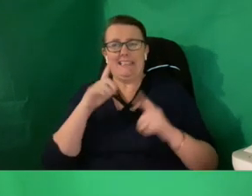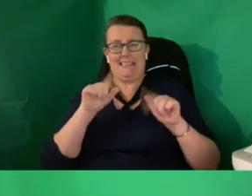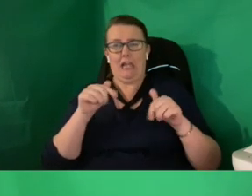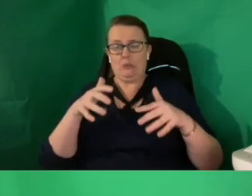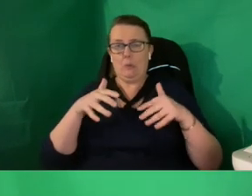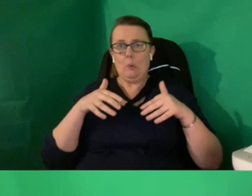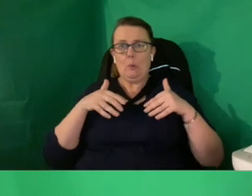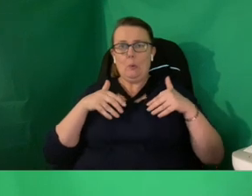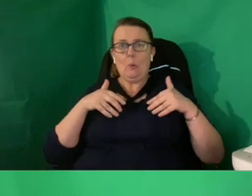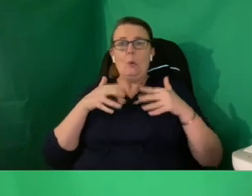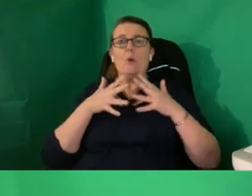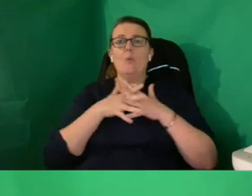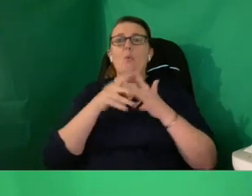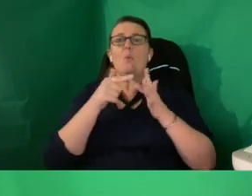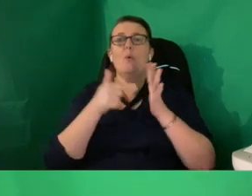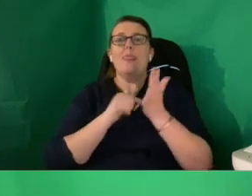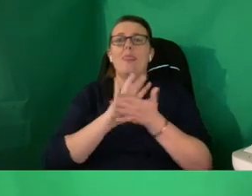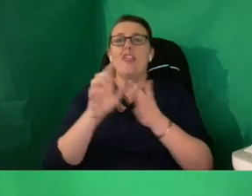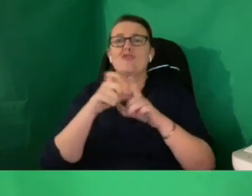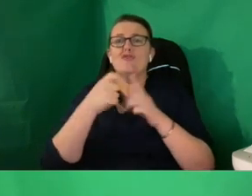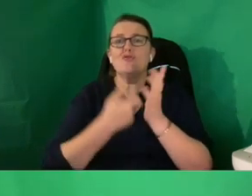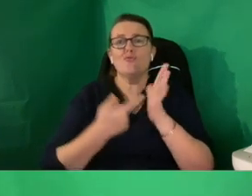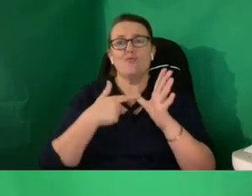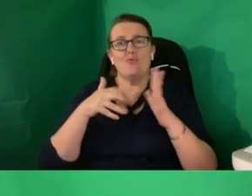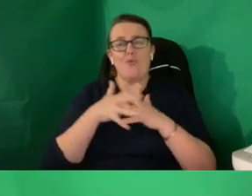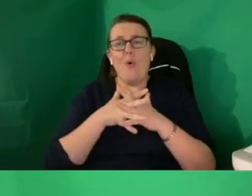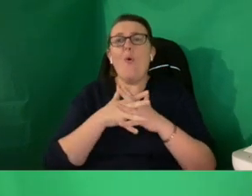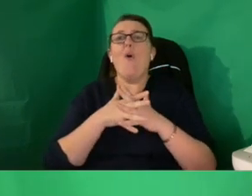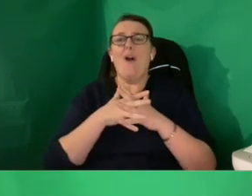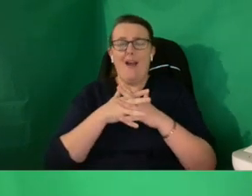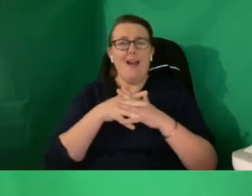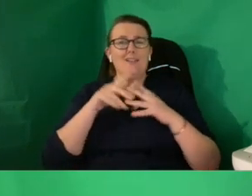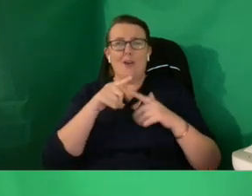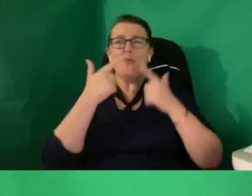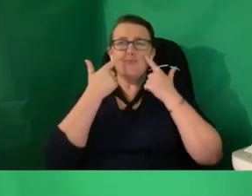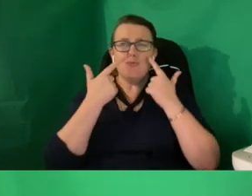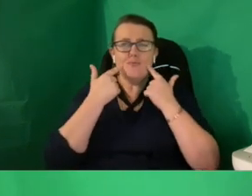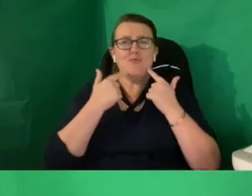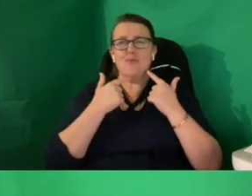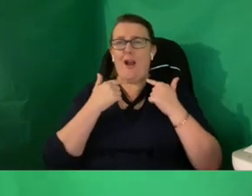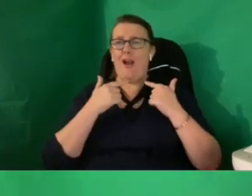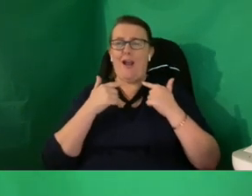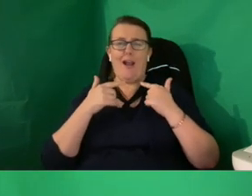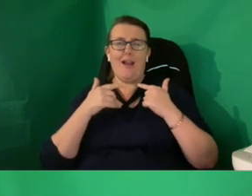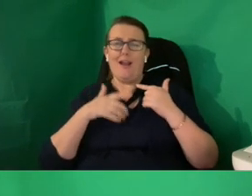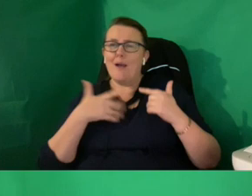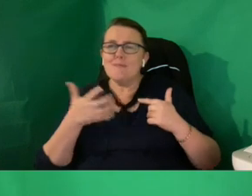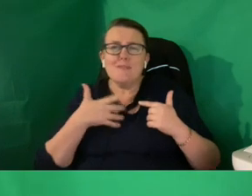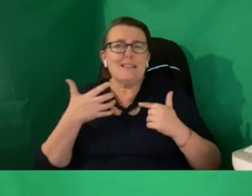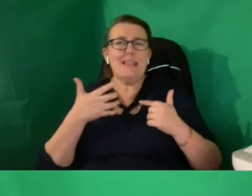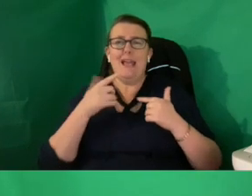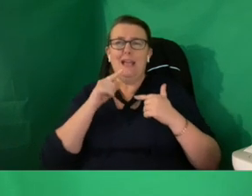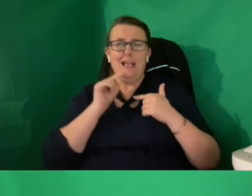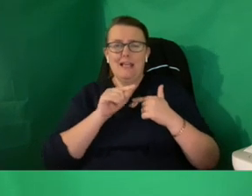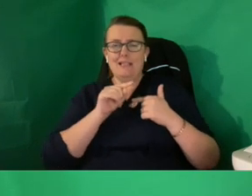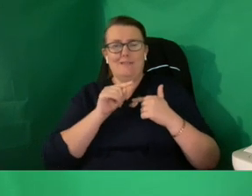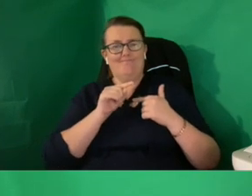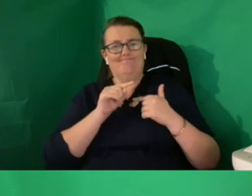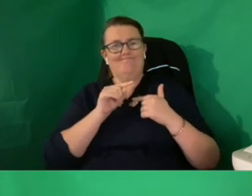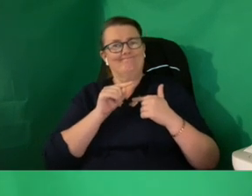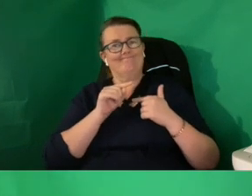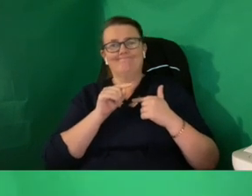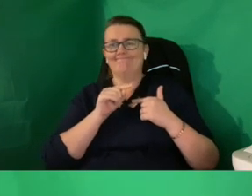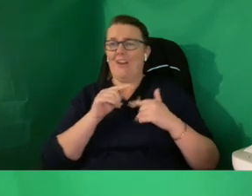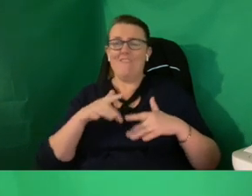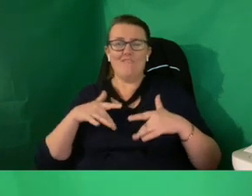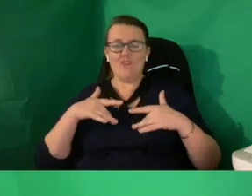I remember one Christmas she was just in constant tears, because though Makaton had helped us up through